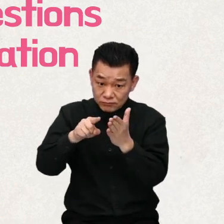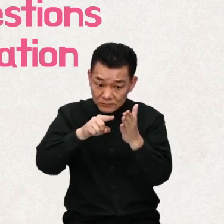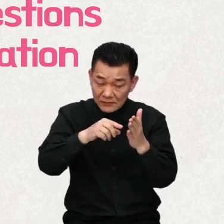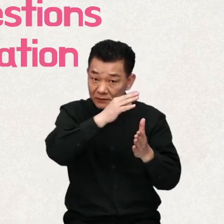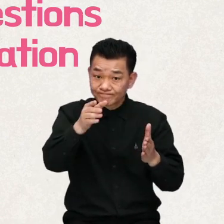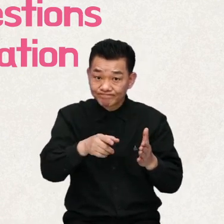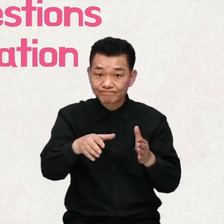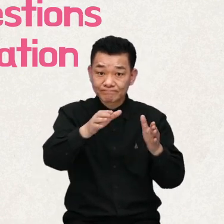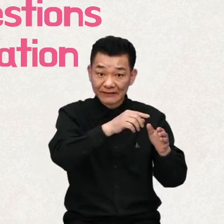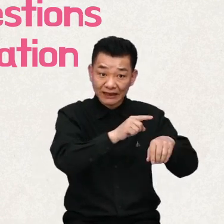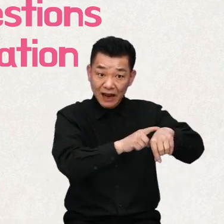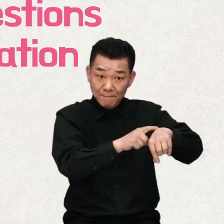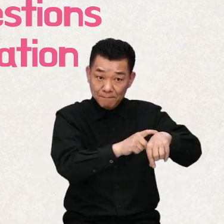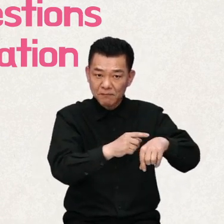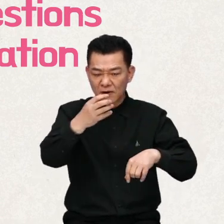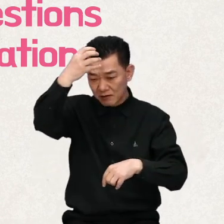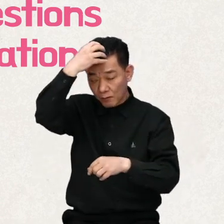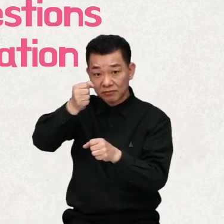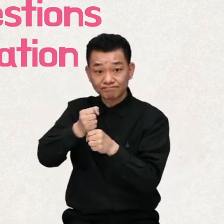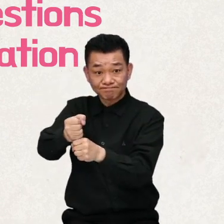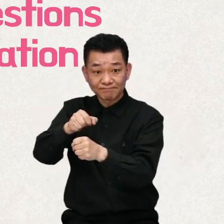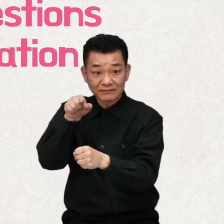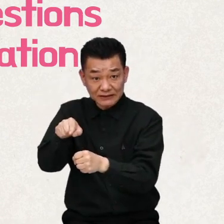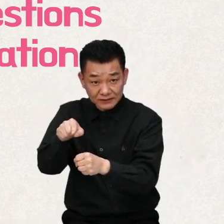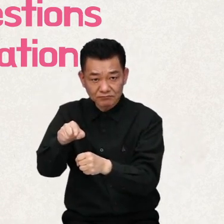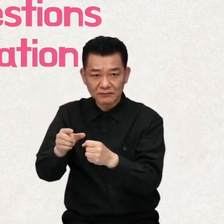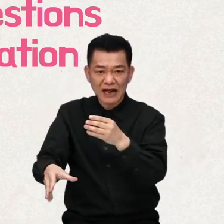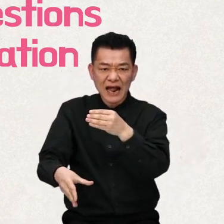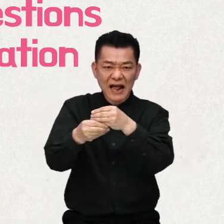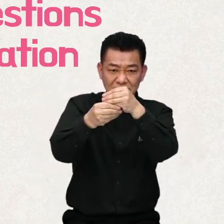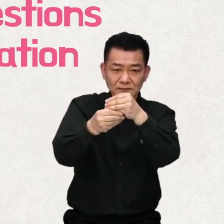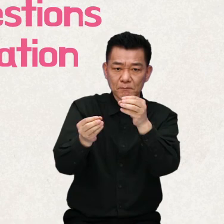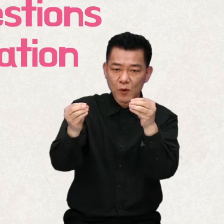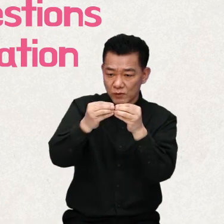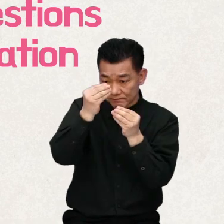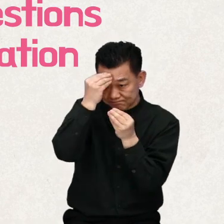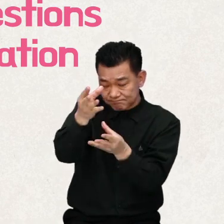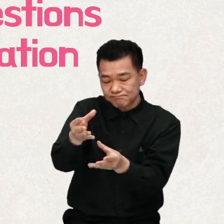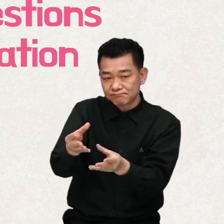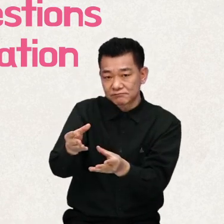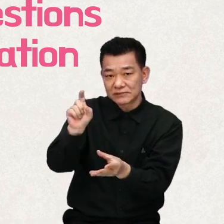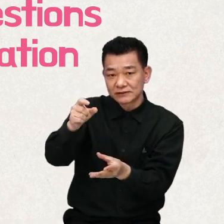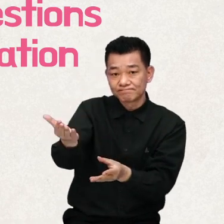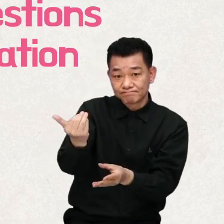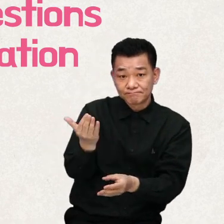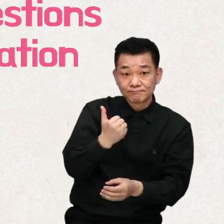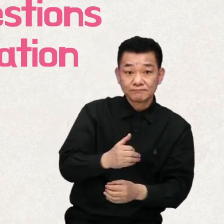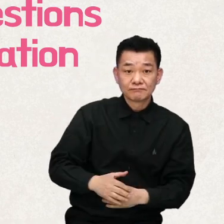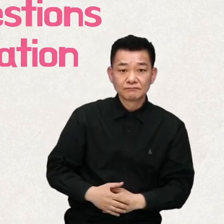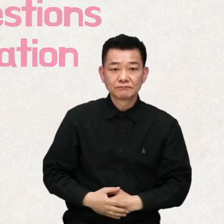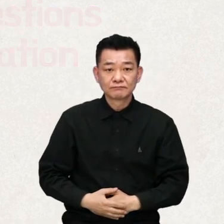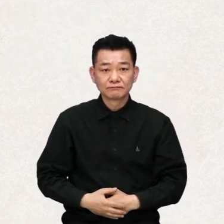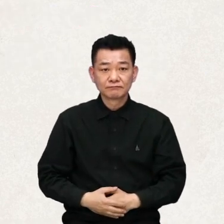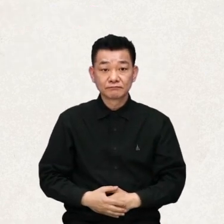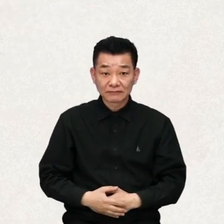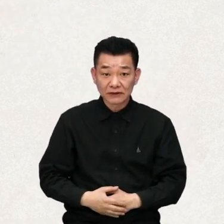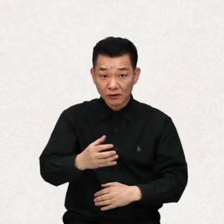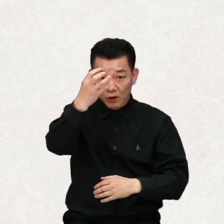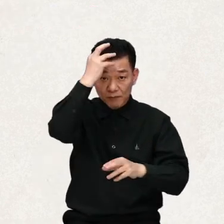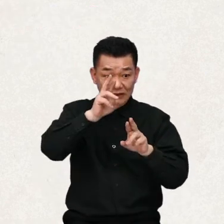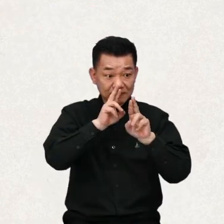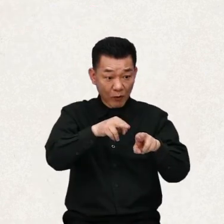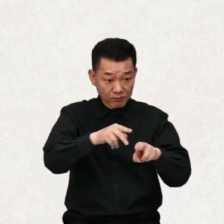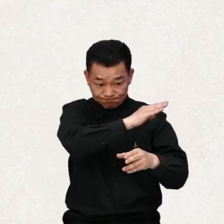questions from the members and provides further information during the consideration of the report by the state party.